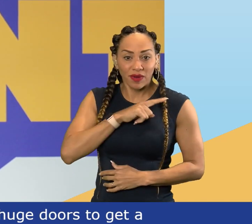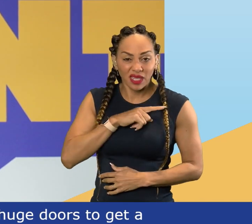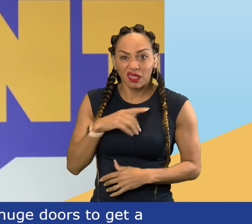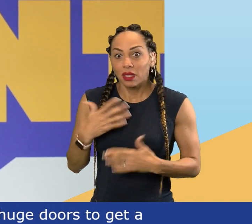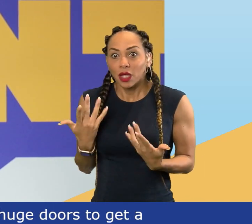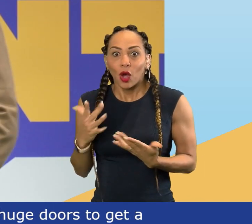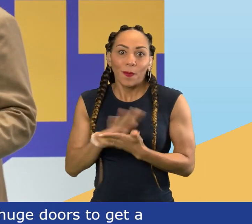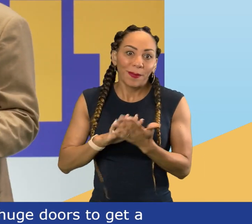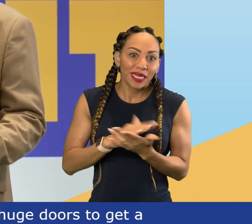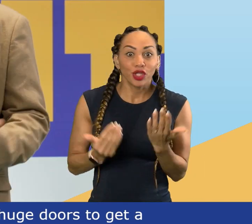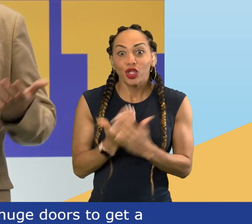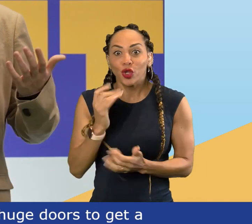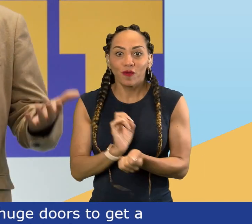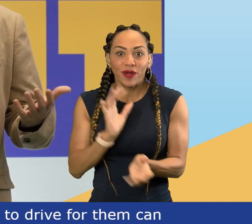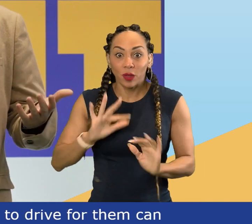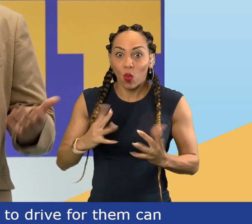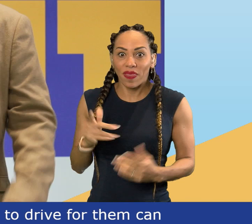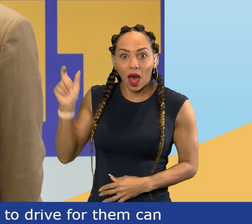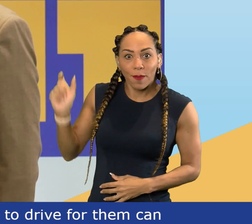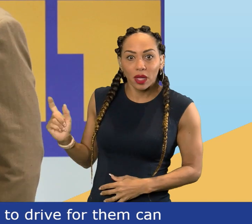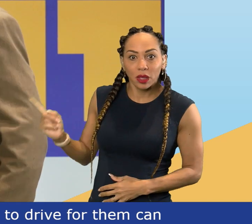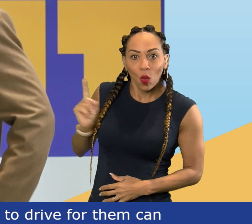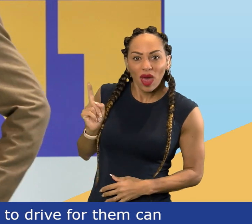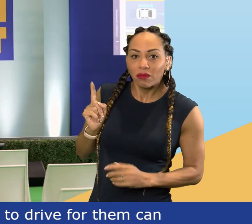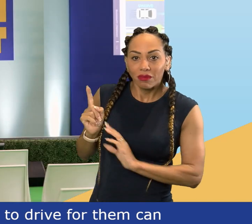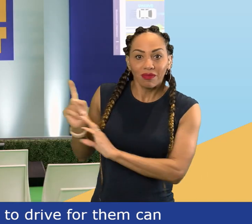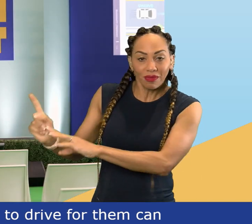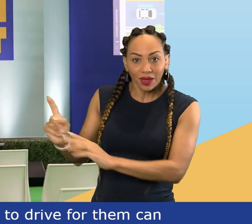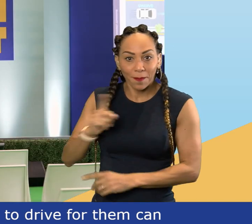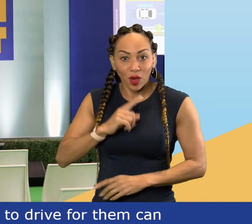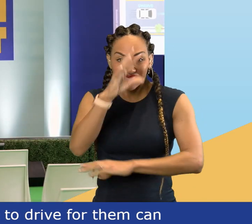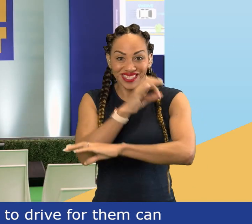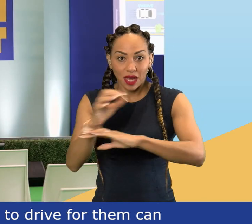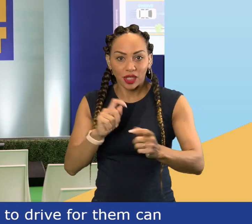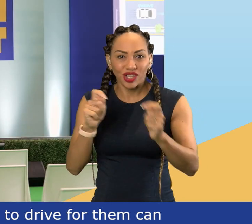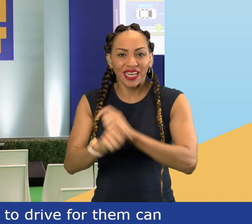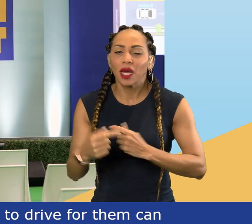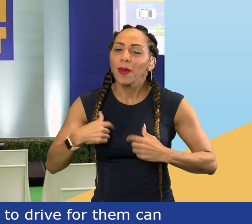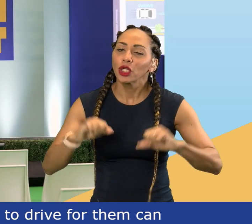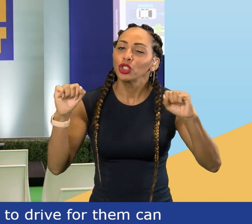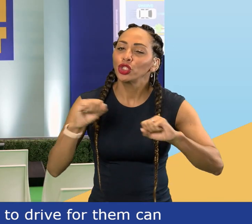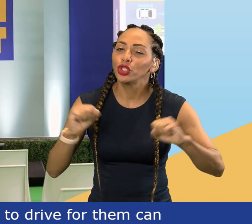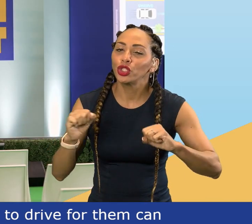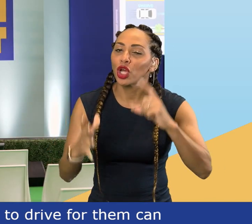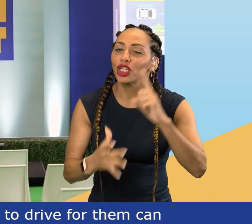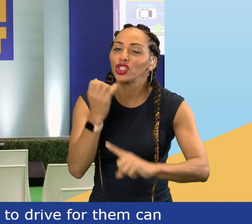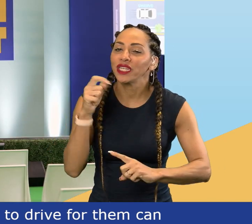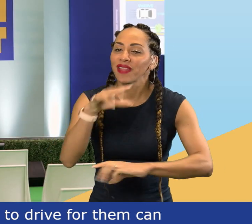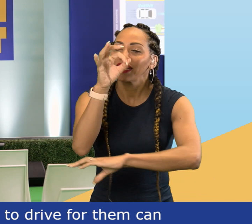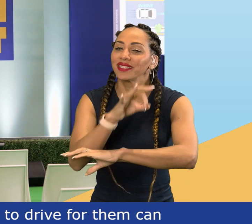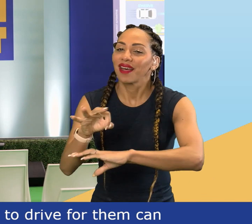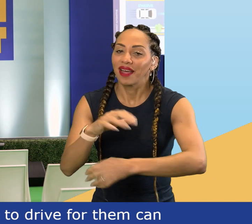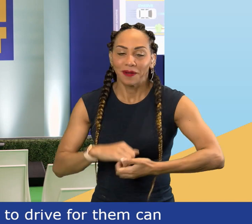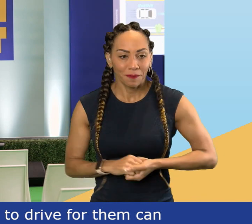freedom, etc., for certain people is really quite exciting. But we're a little bit away from that. We are indeed. And one of the things we have to